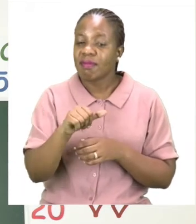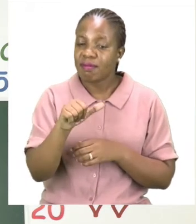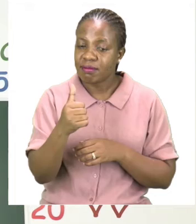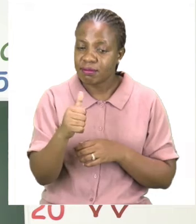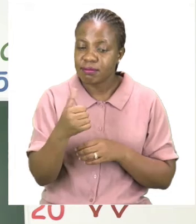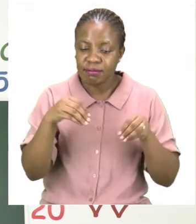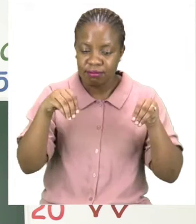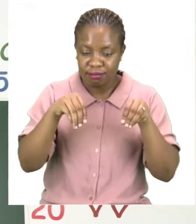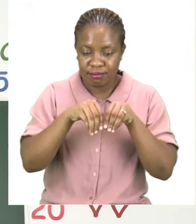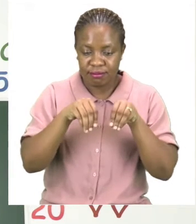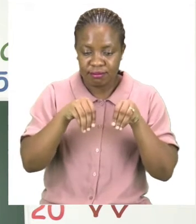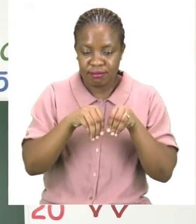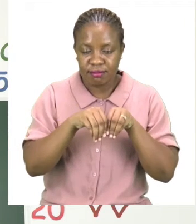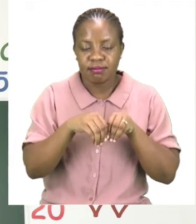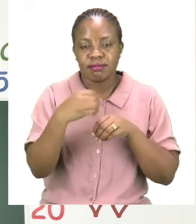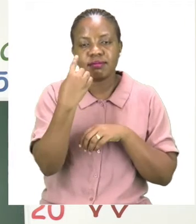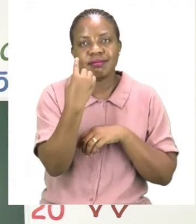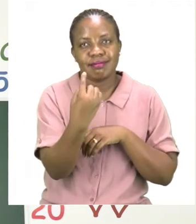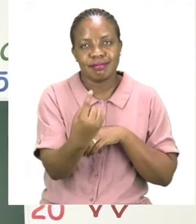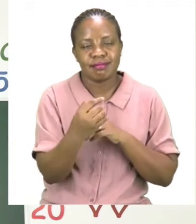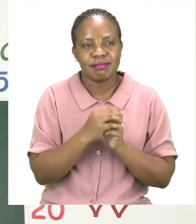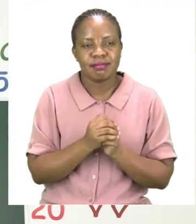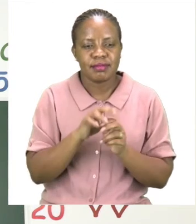yourself. Take your time, count the little